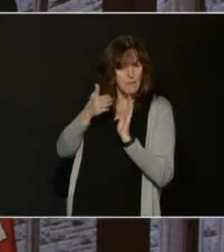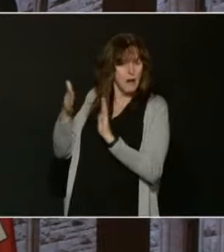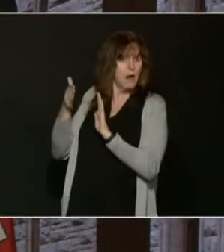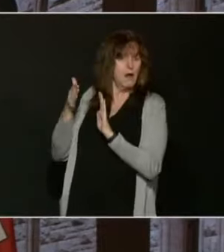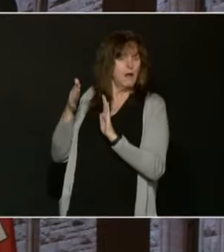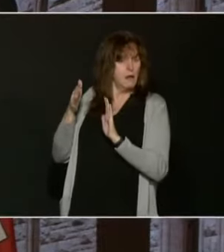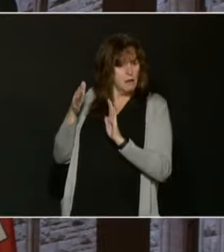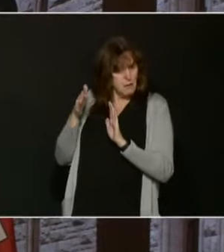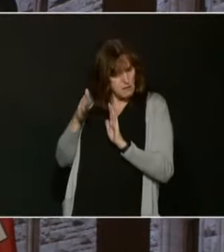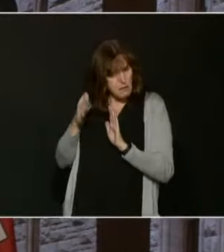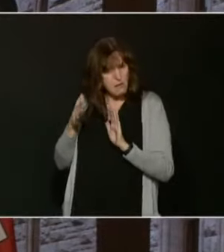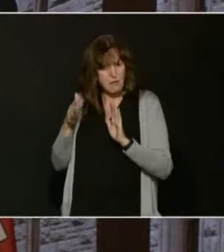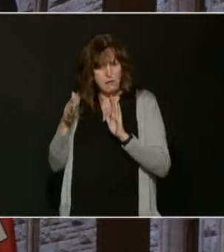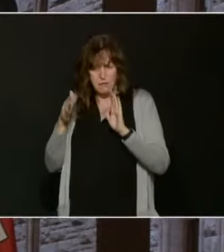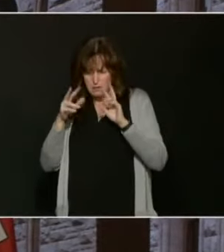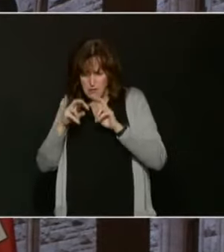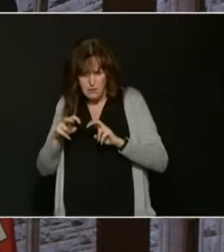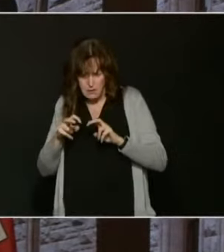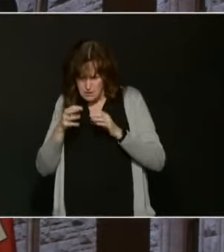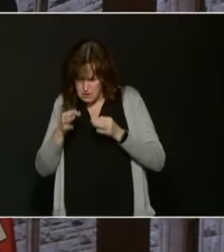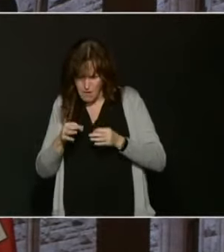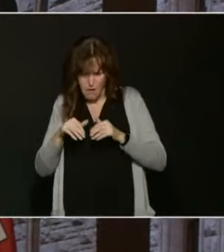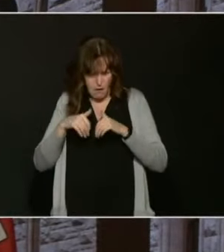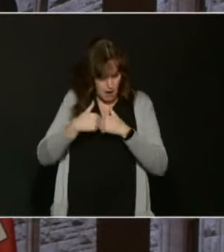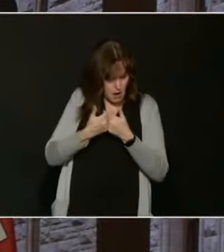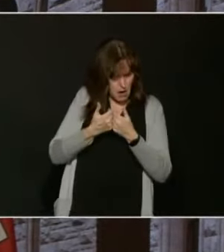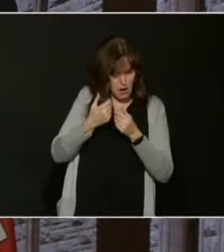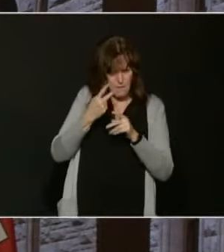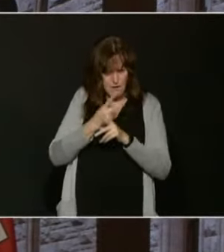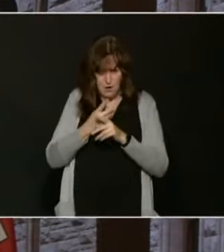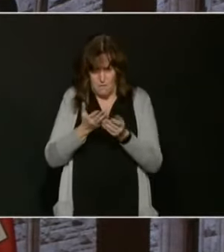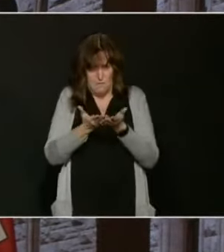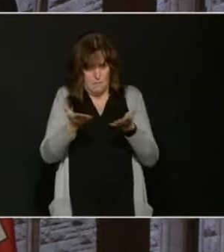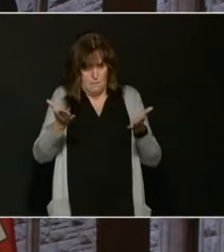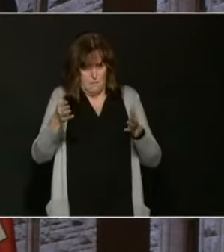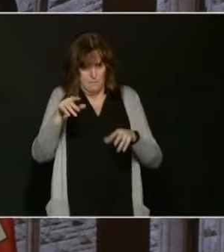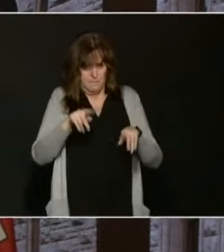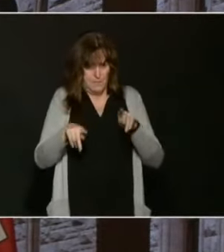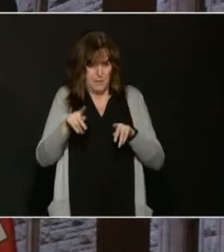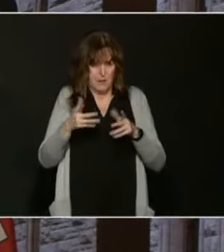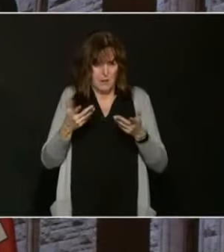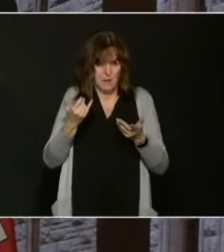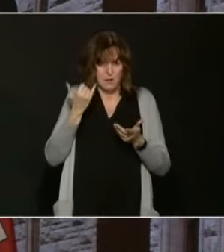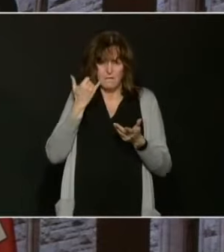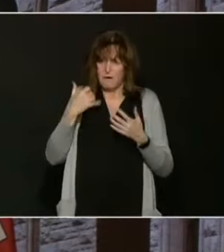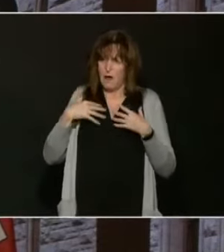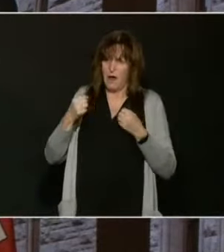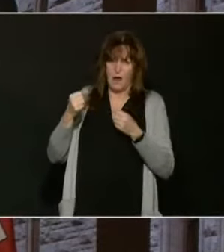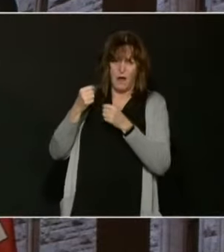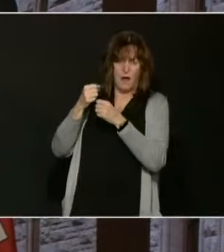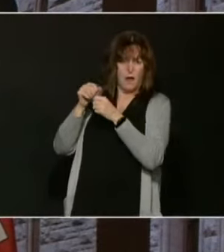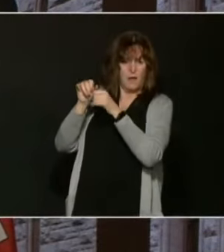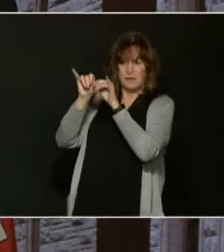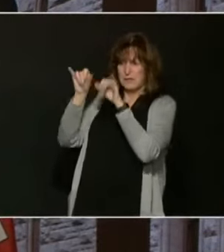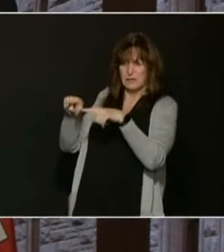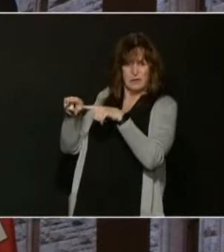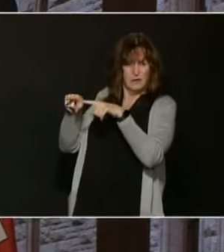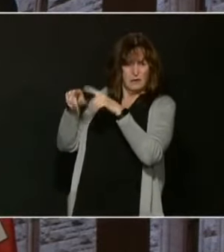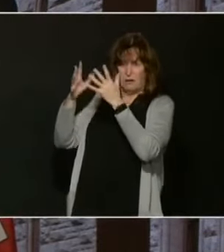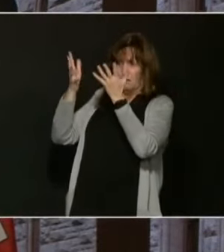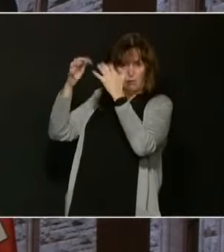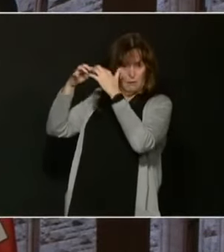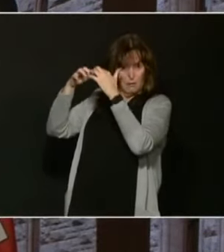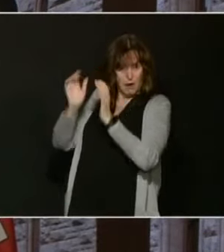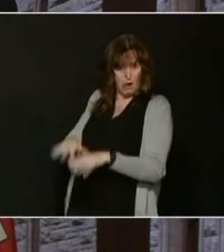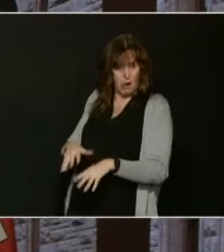not care for. The healthcare system was potentially collapsible, using areas for enlarged morgues. This was that's the